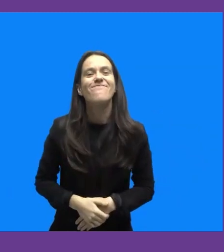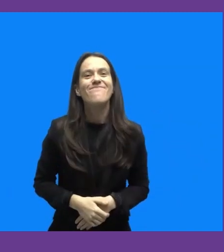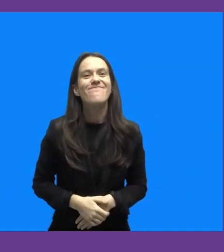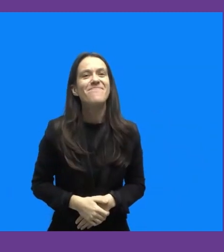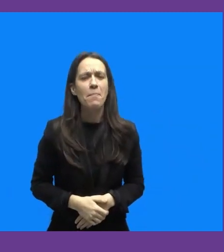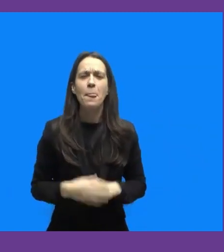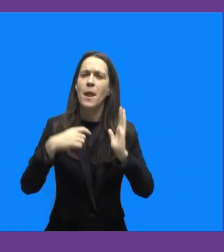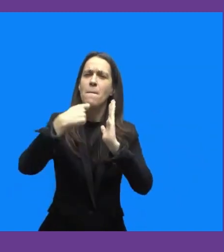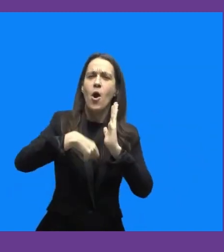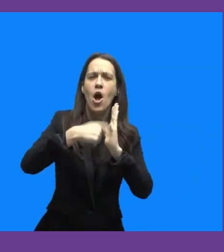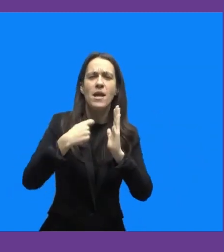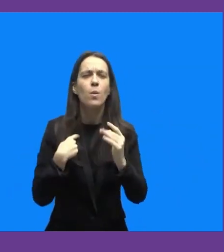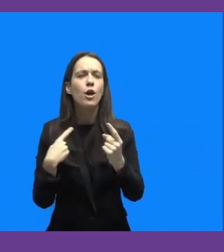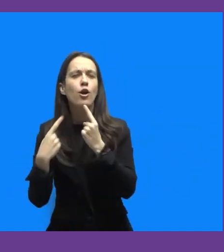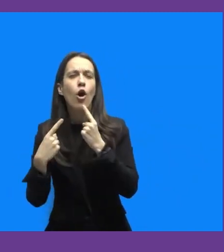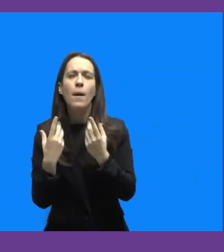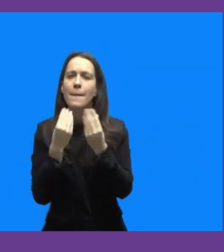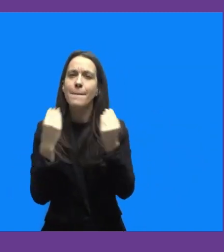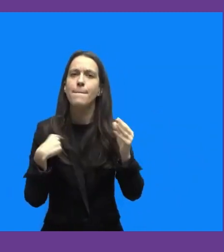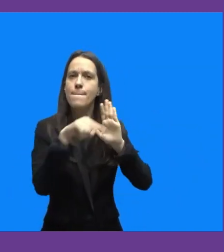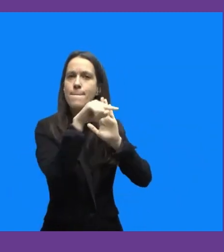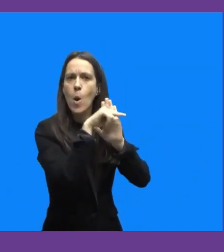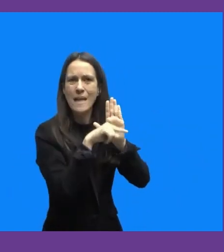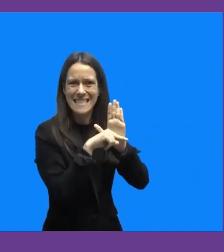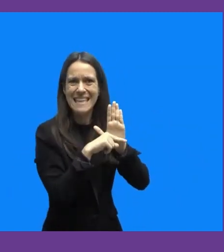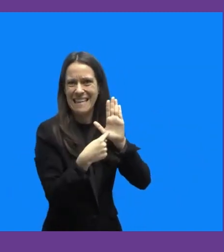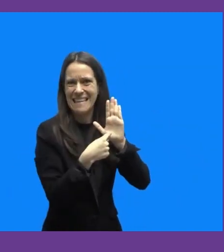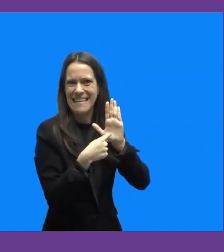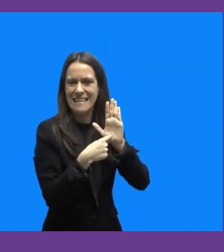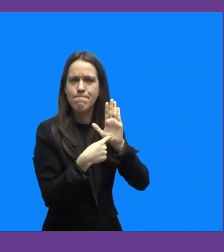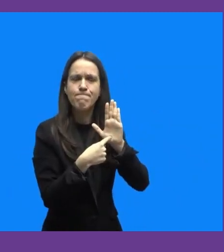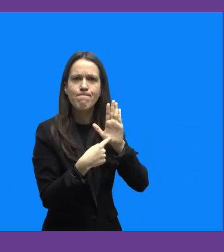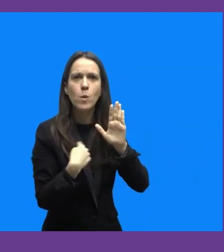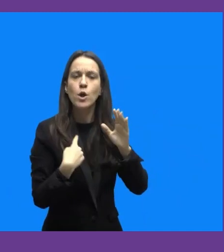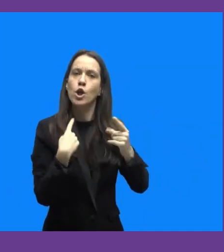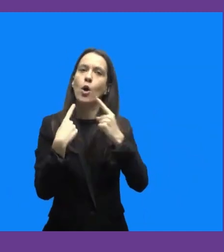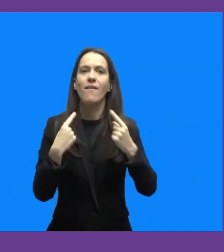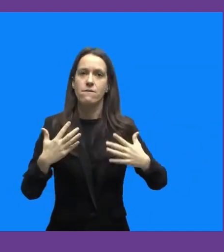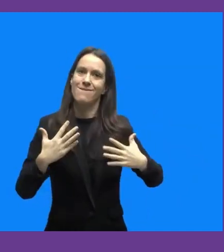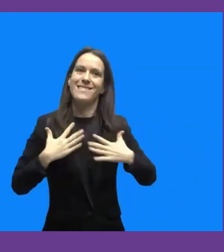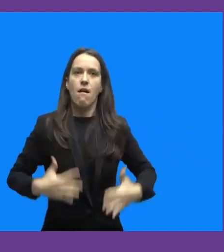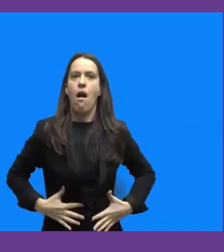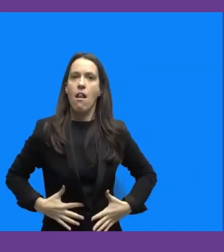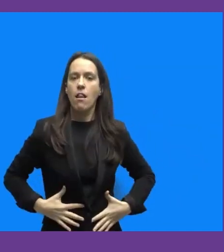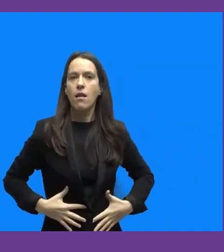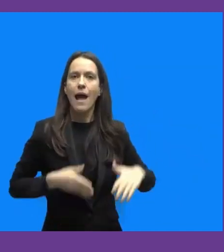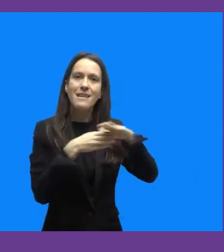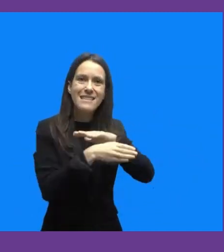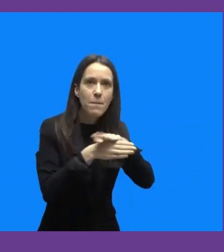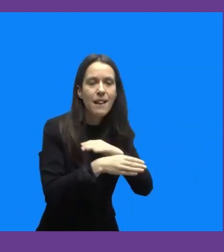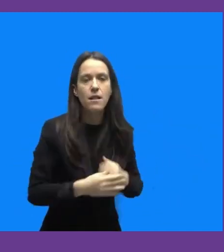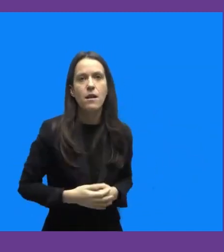talking about the policies in these dimensions I was talking before, we were talking about physical accessibility, for example,